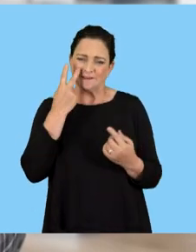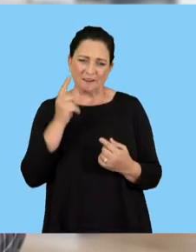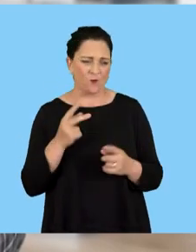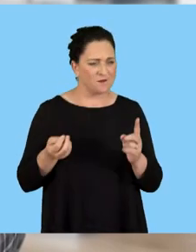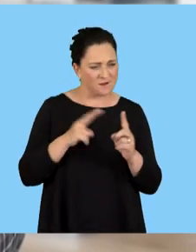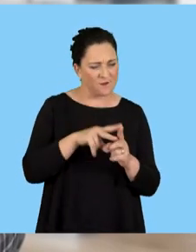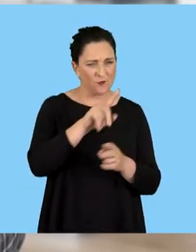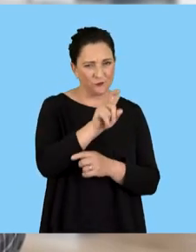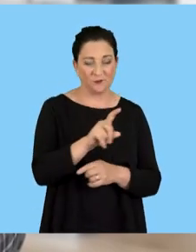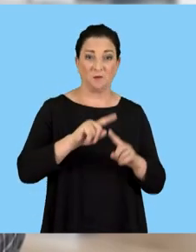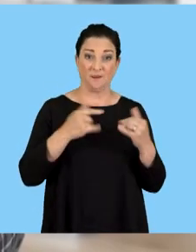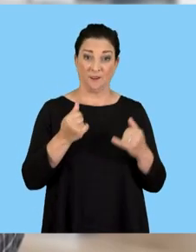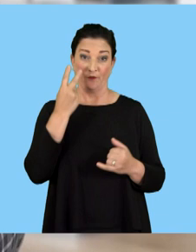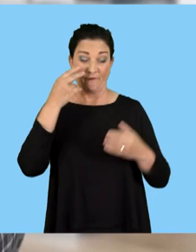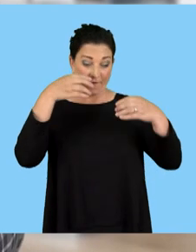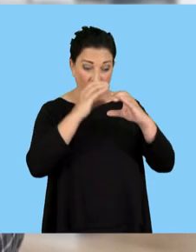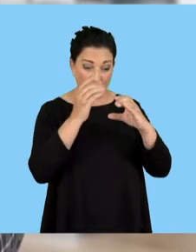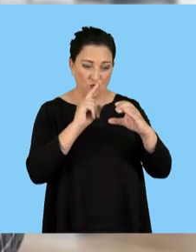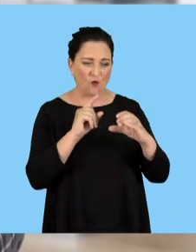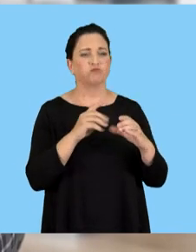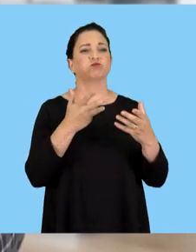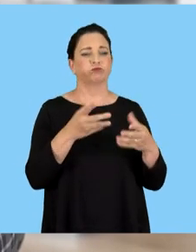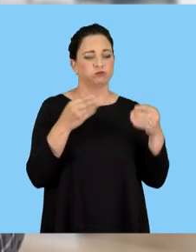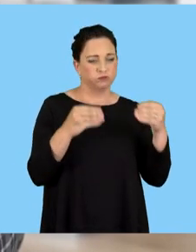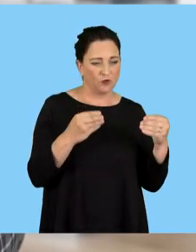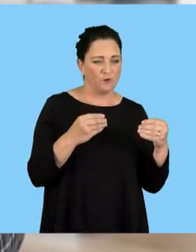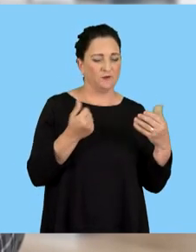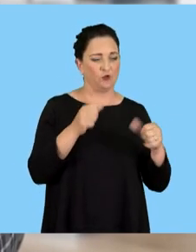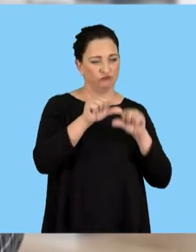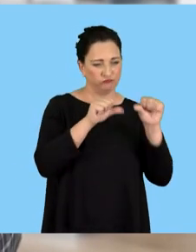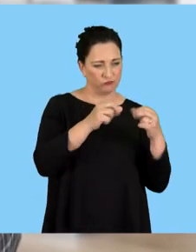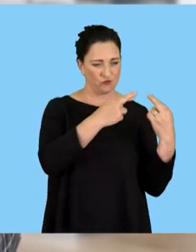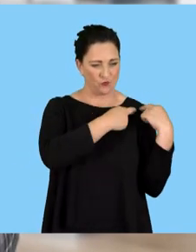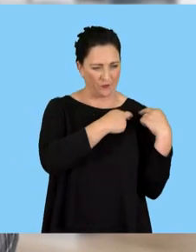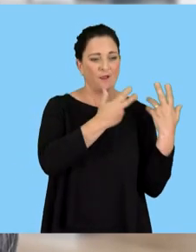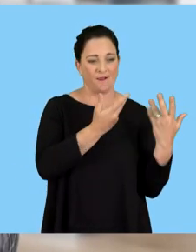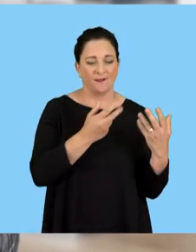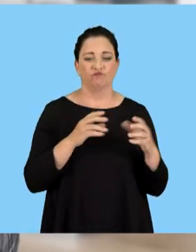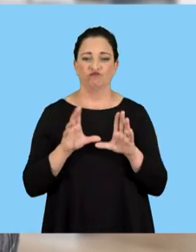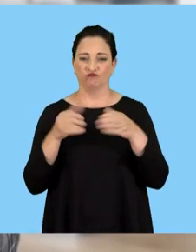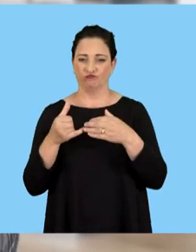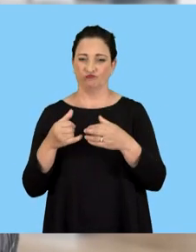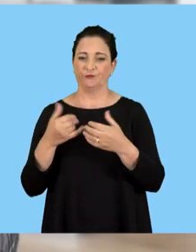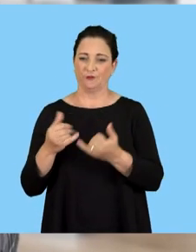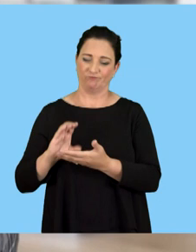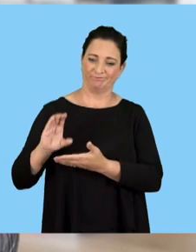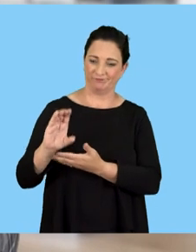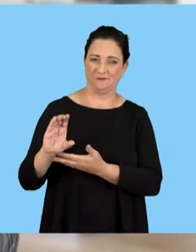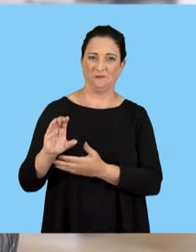questions based on corporate social responsibility and corporate social investment.